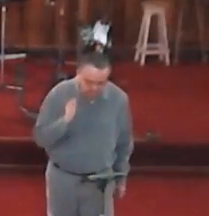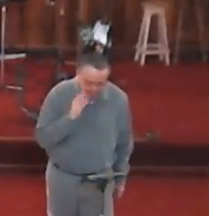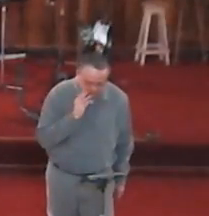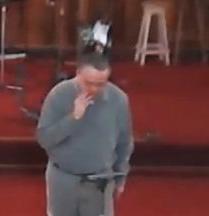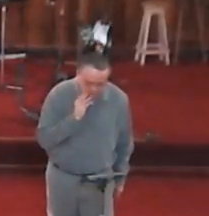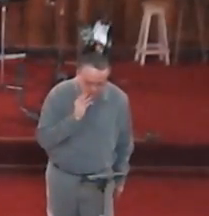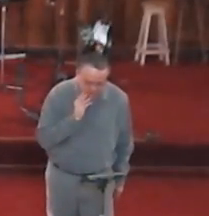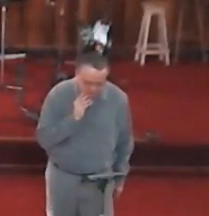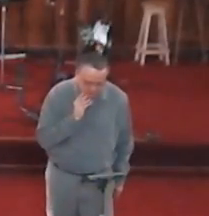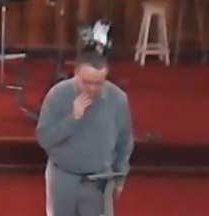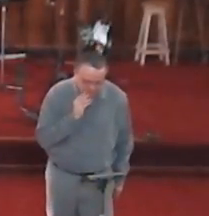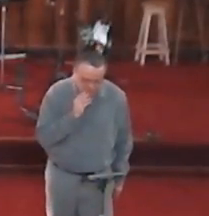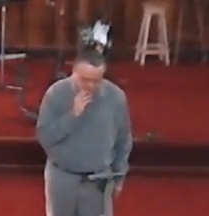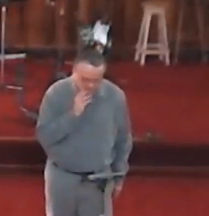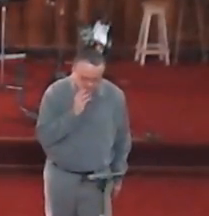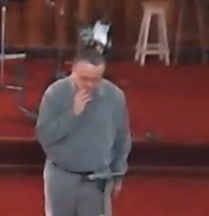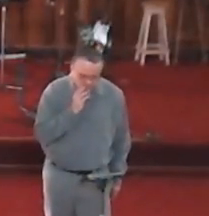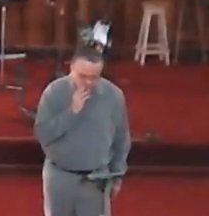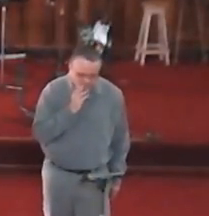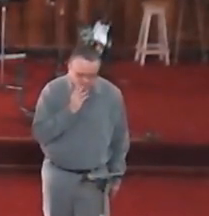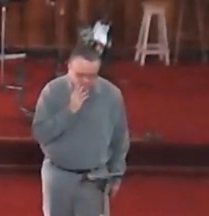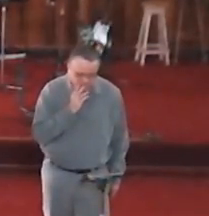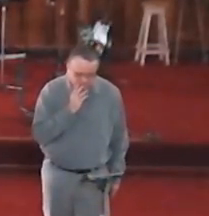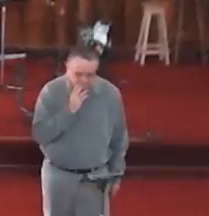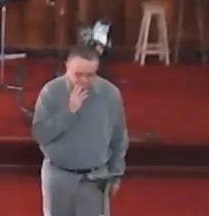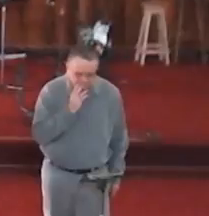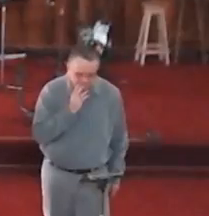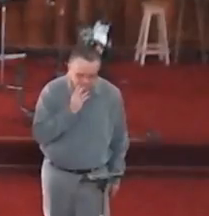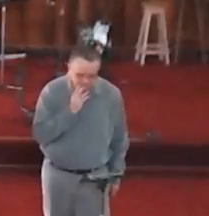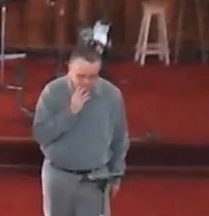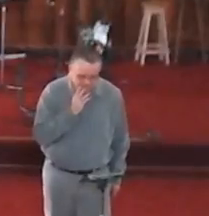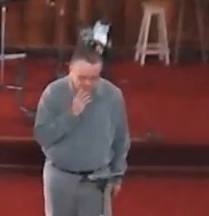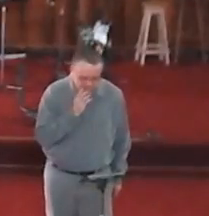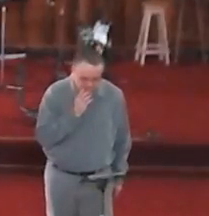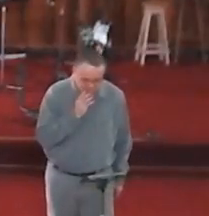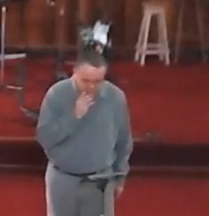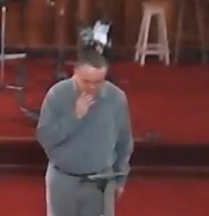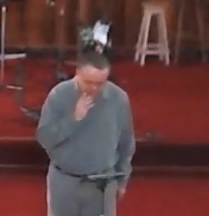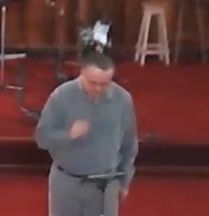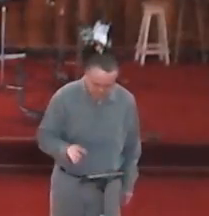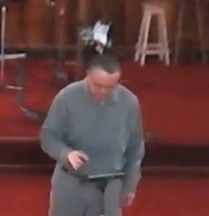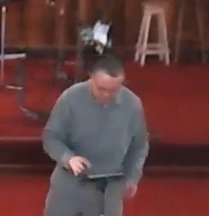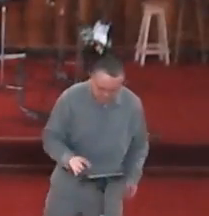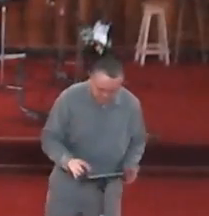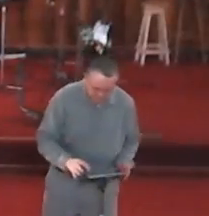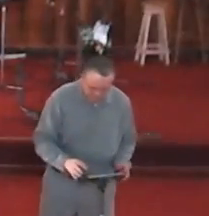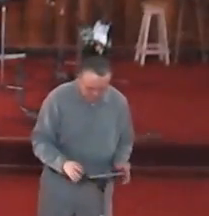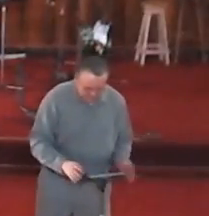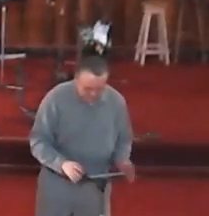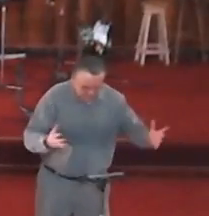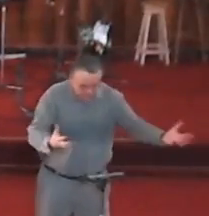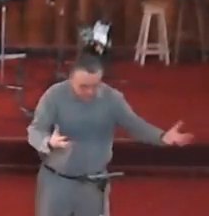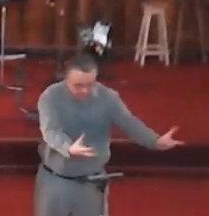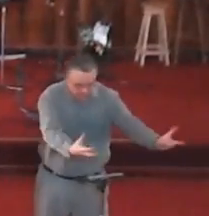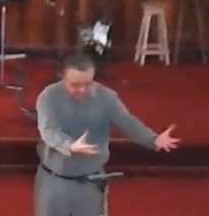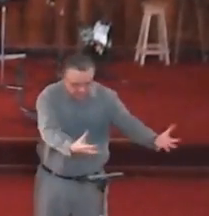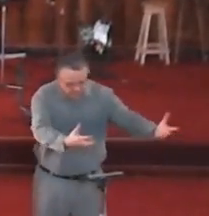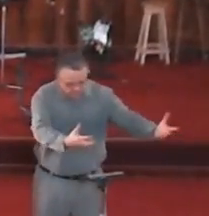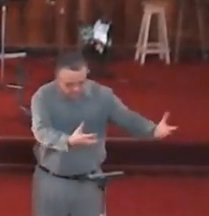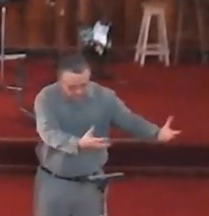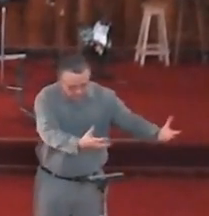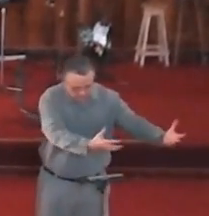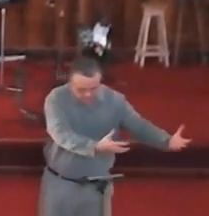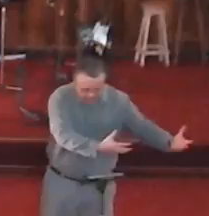creyó y se convirtió al Señor. Verse 21. The Lord's hand was with them, and a great number of people believed and turned to the Lord. La noticia de